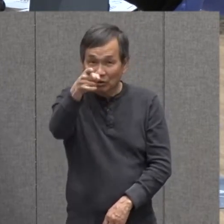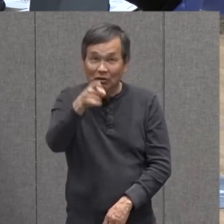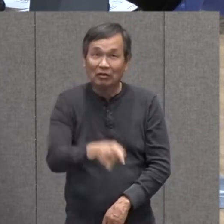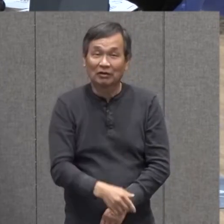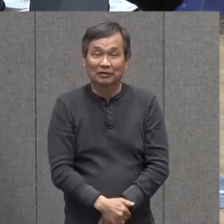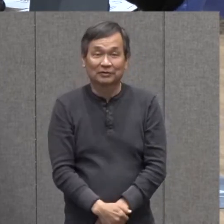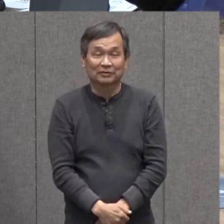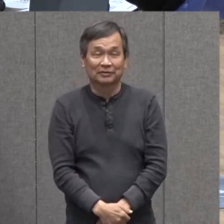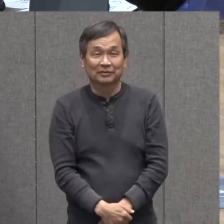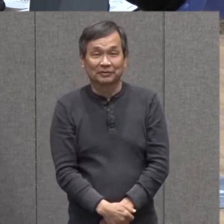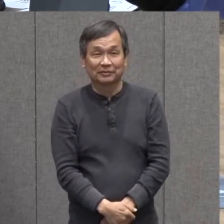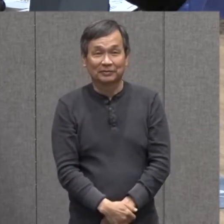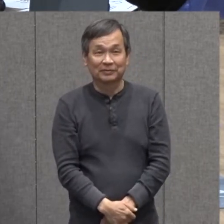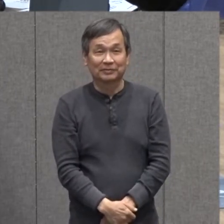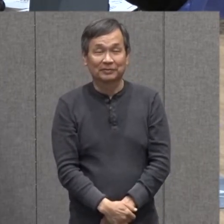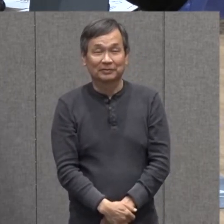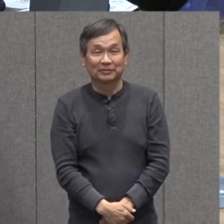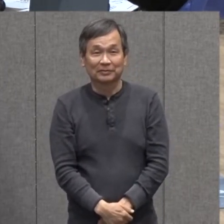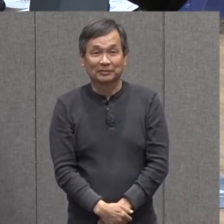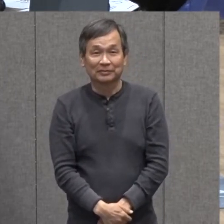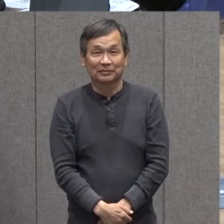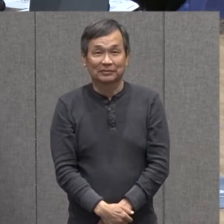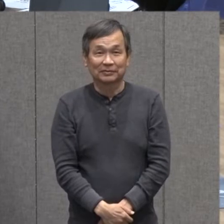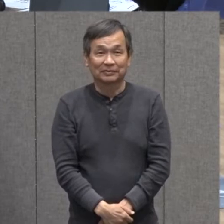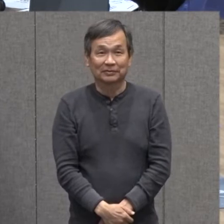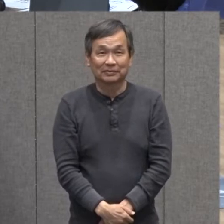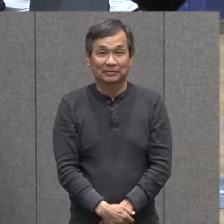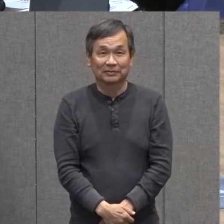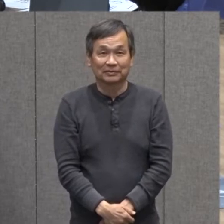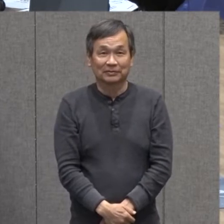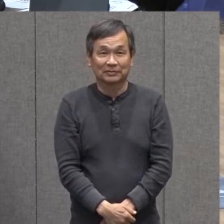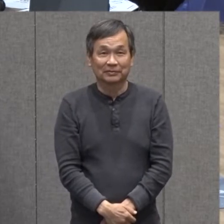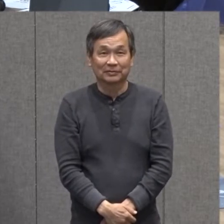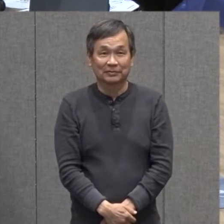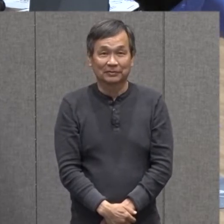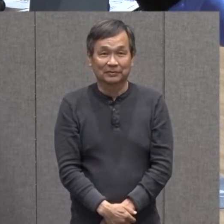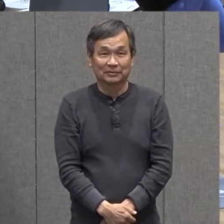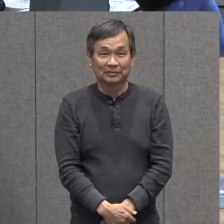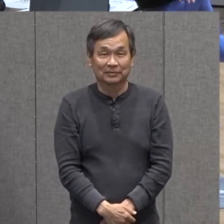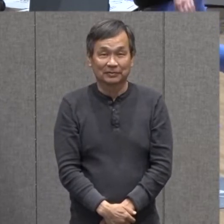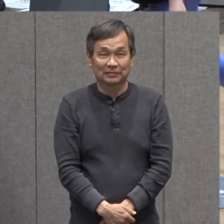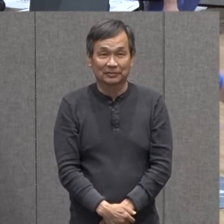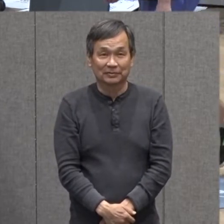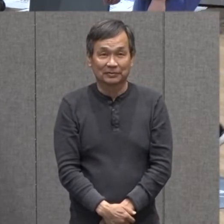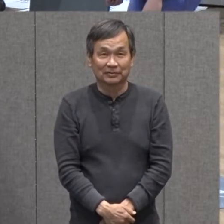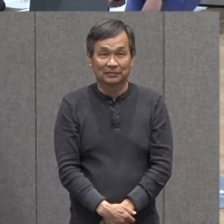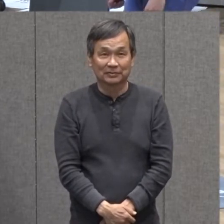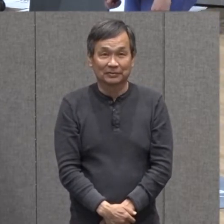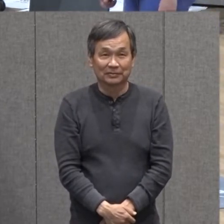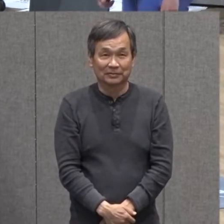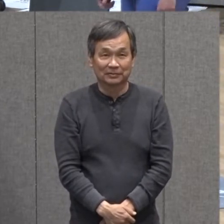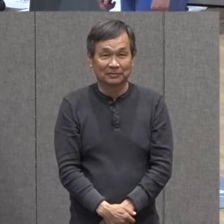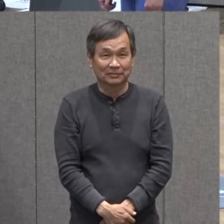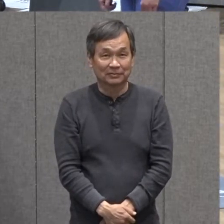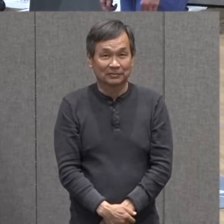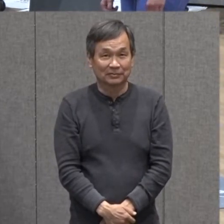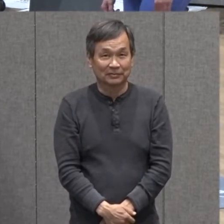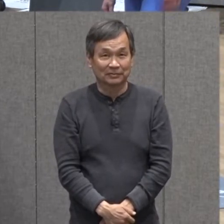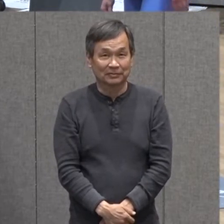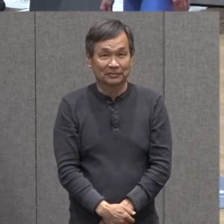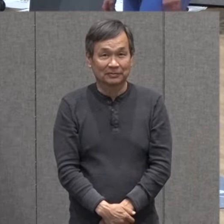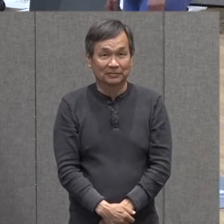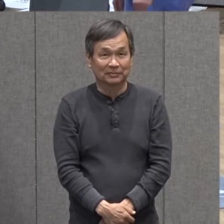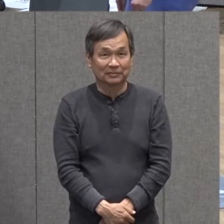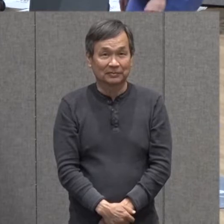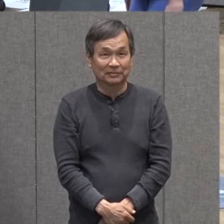en las alas. 2 breaths 2 respiraciones. and slowly come back Y bajamos.